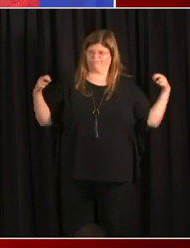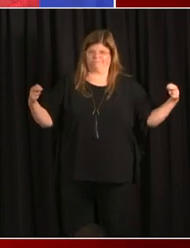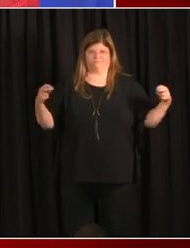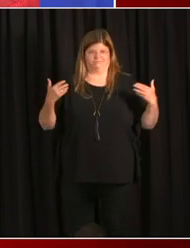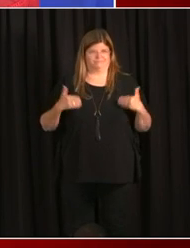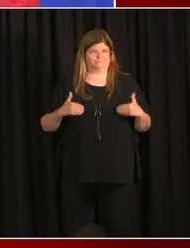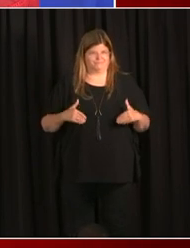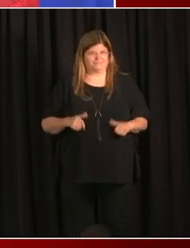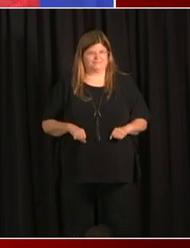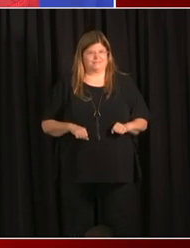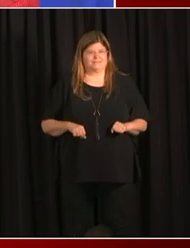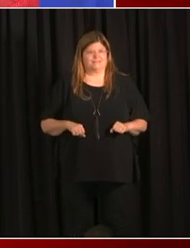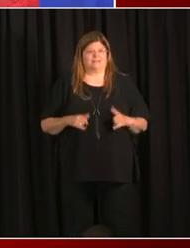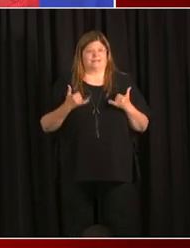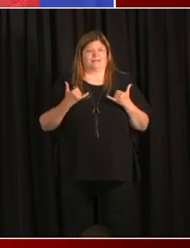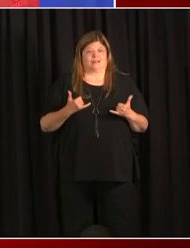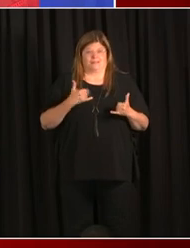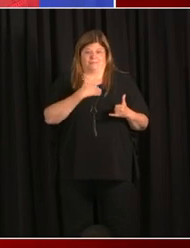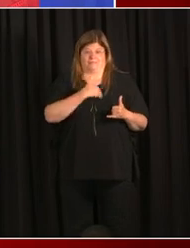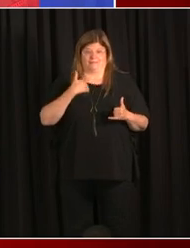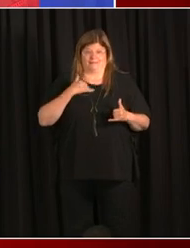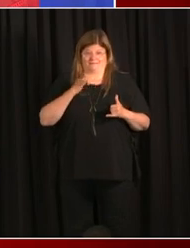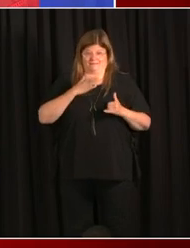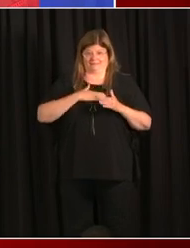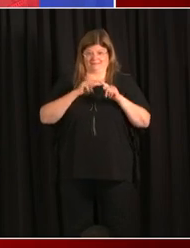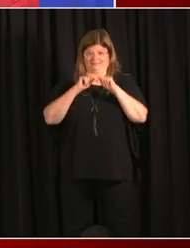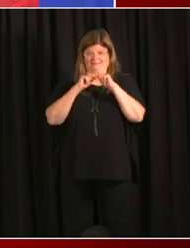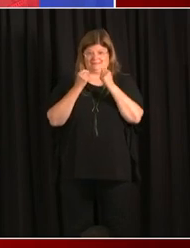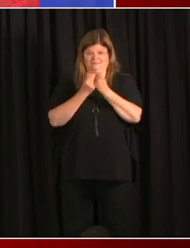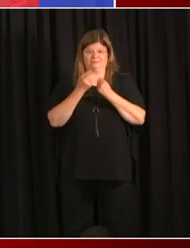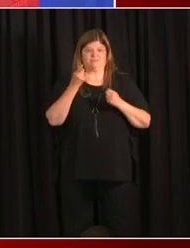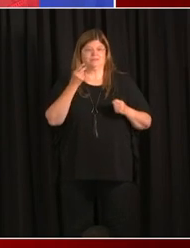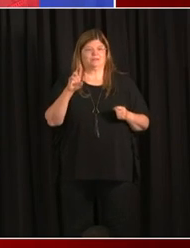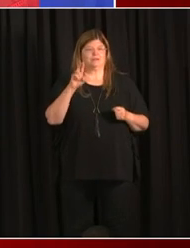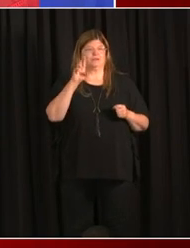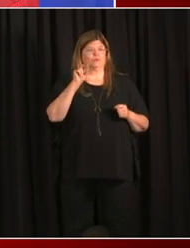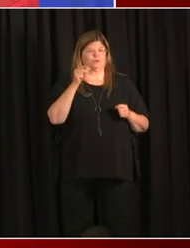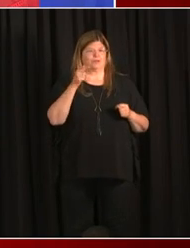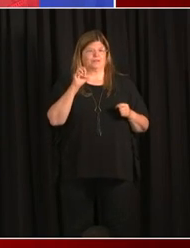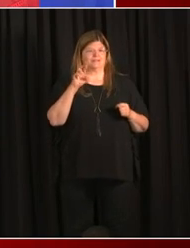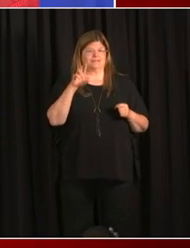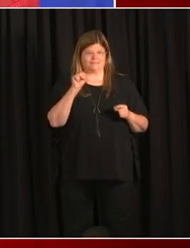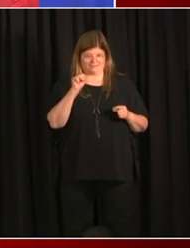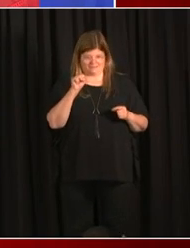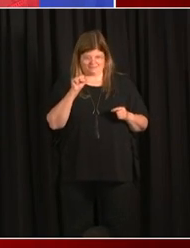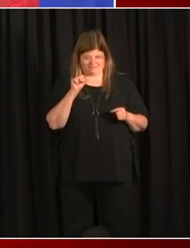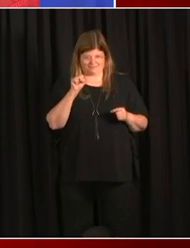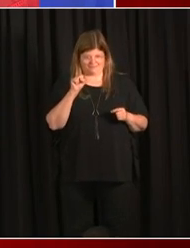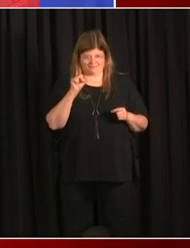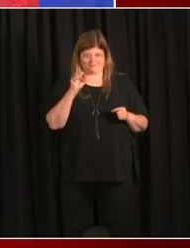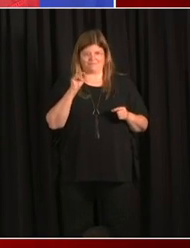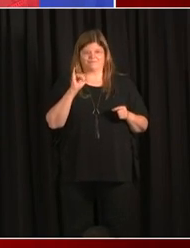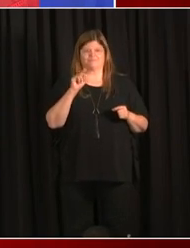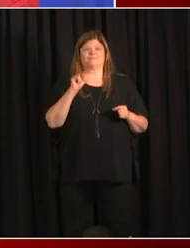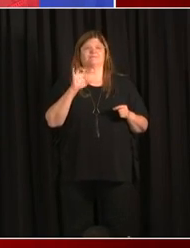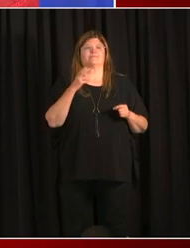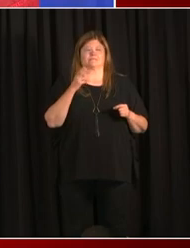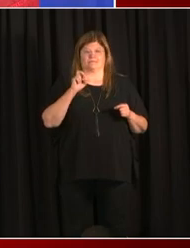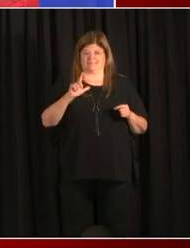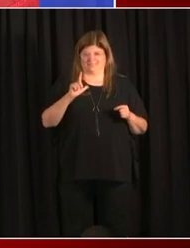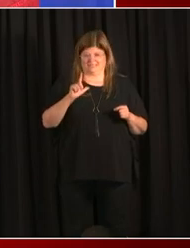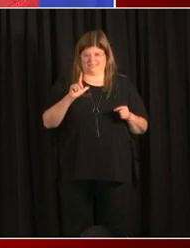been joined by another member of my cabinet, Dr. Roger Mitchell, who is the district's chief medical